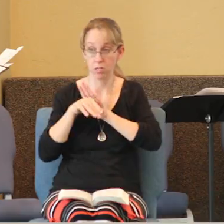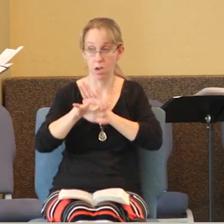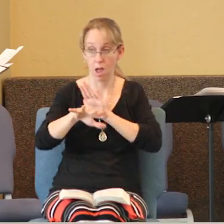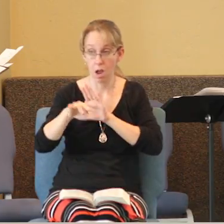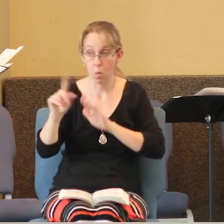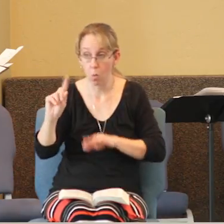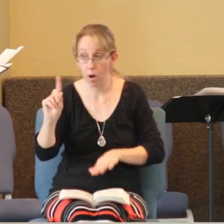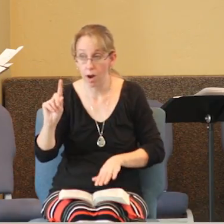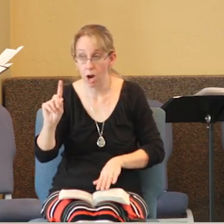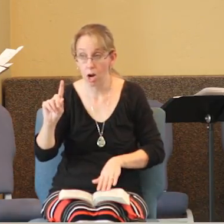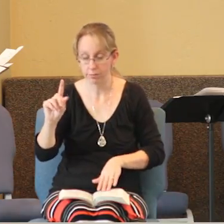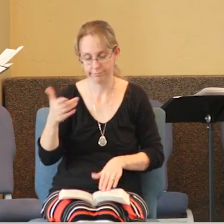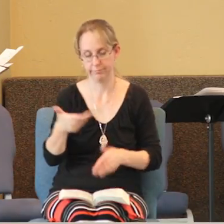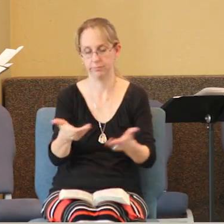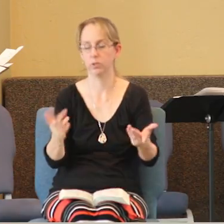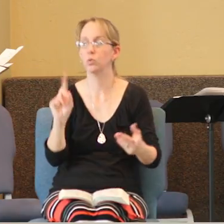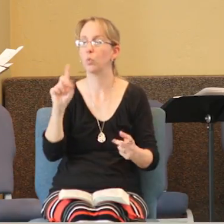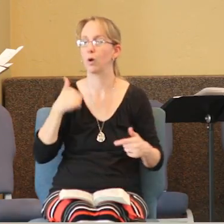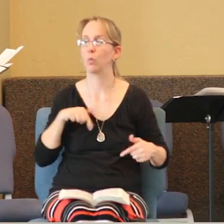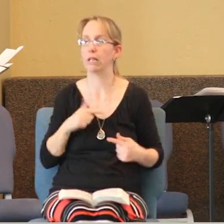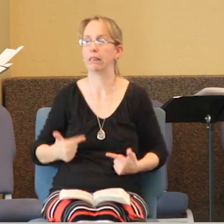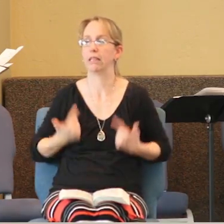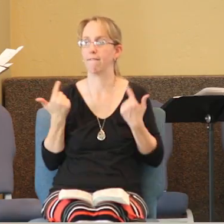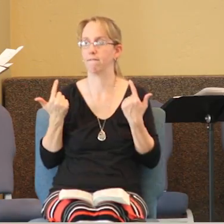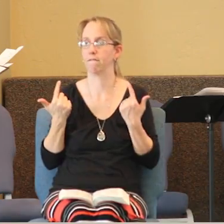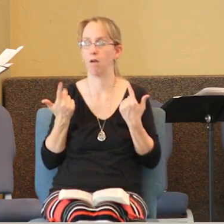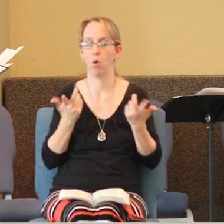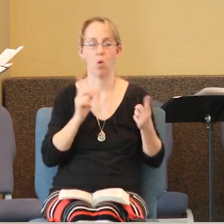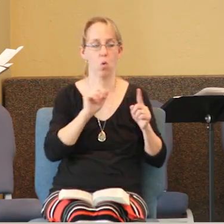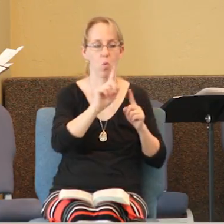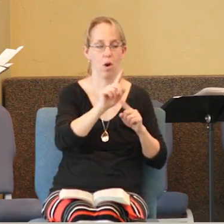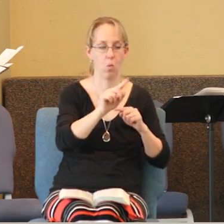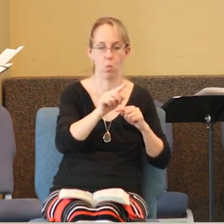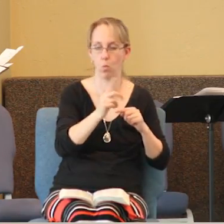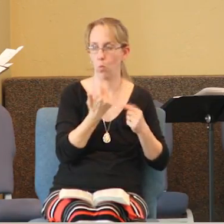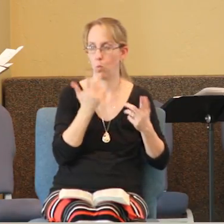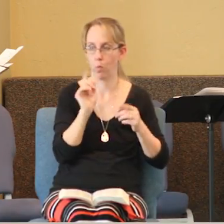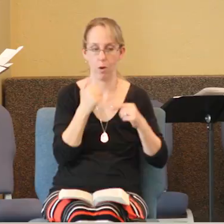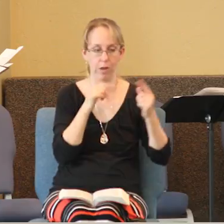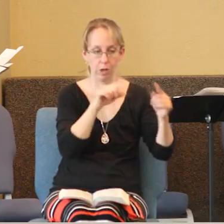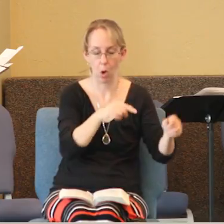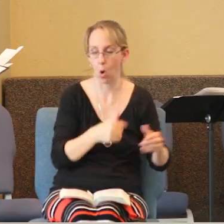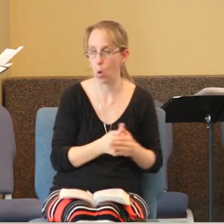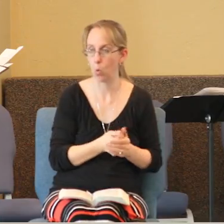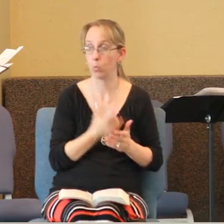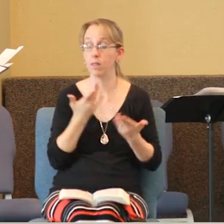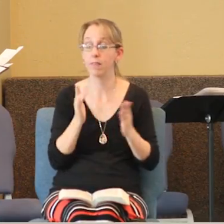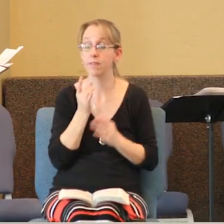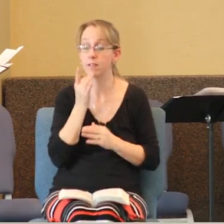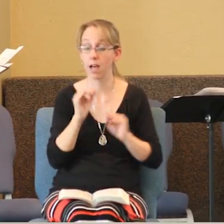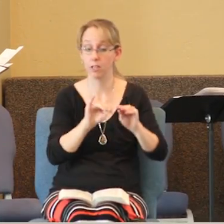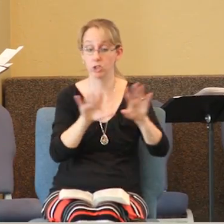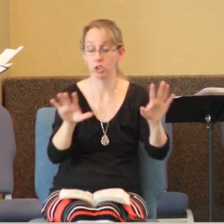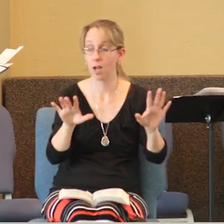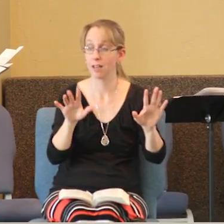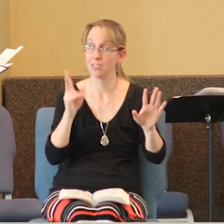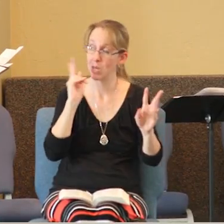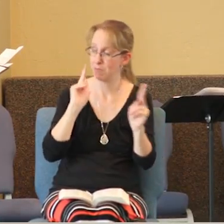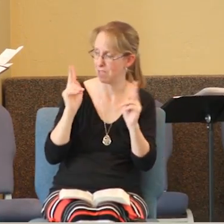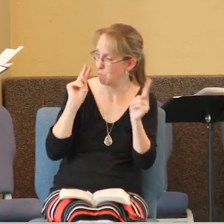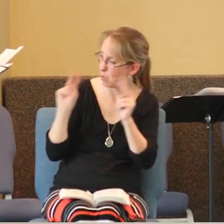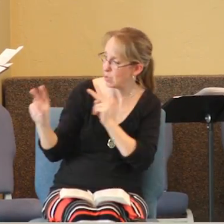where we live, where we go. Let your light so shine before men that they may see your good